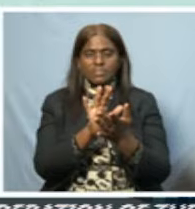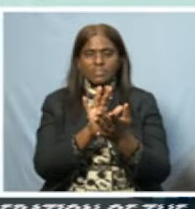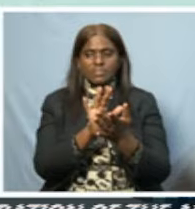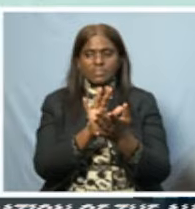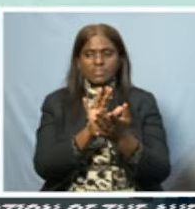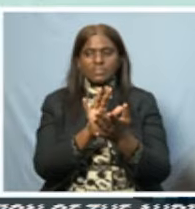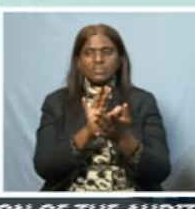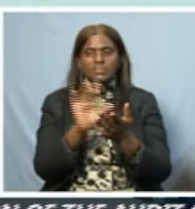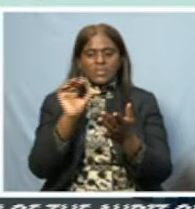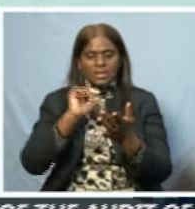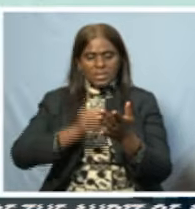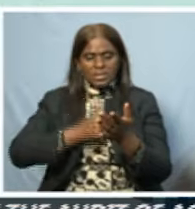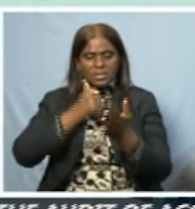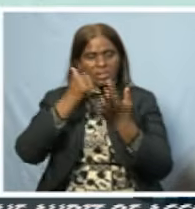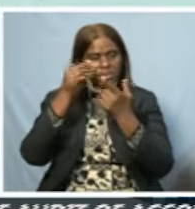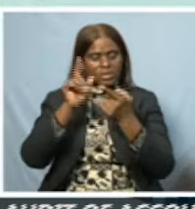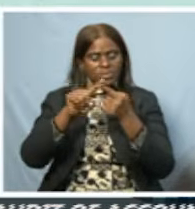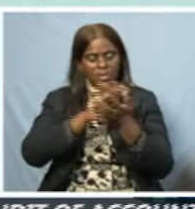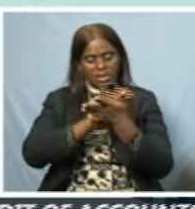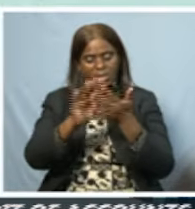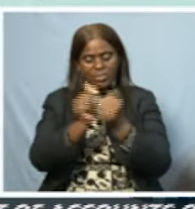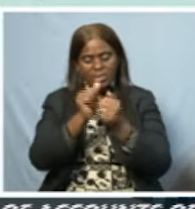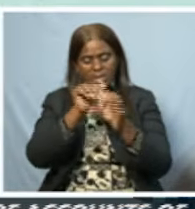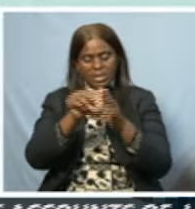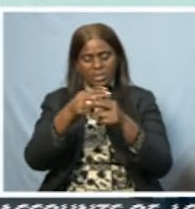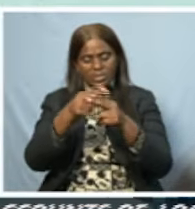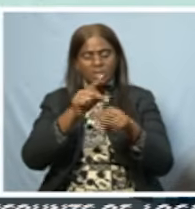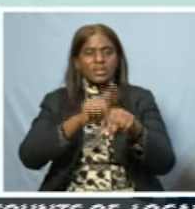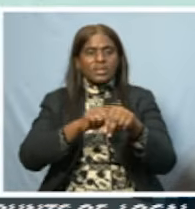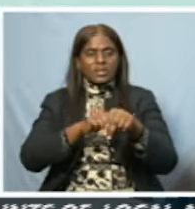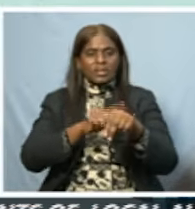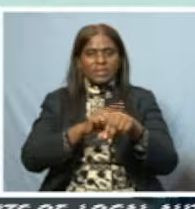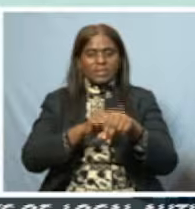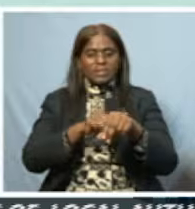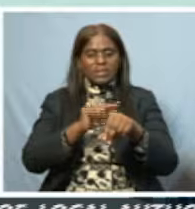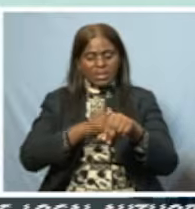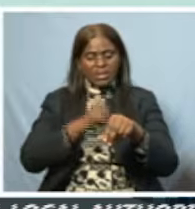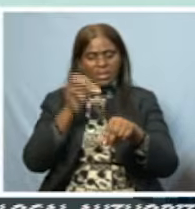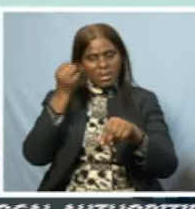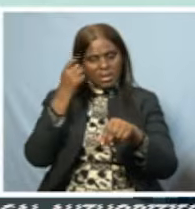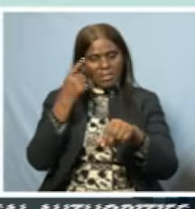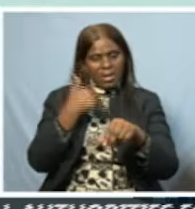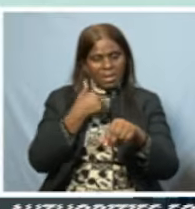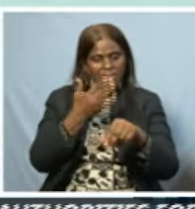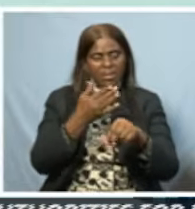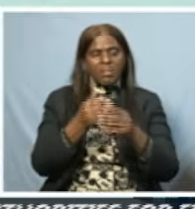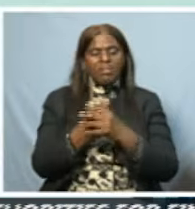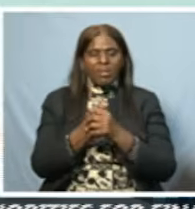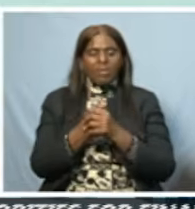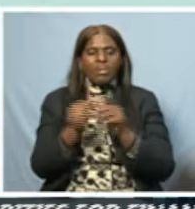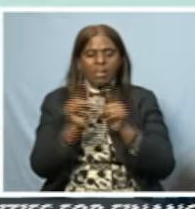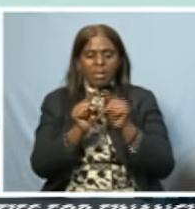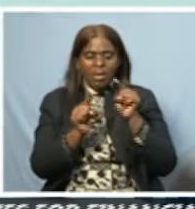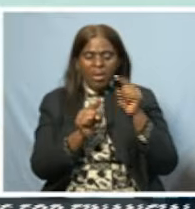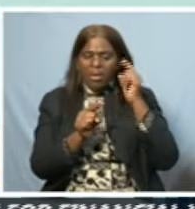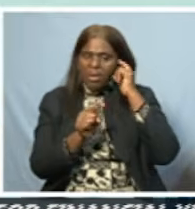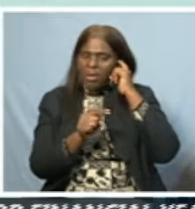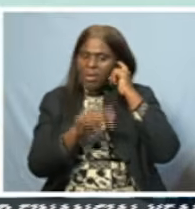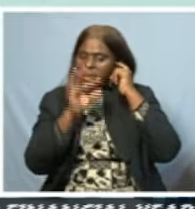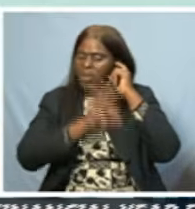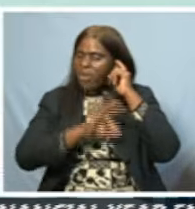Our wish is to clear this within a shorter period of time. Our understanding is that these are on the